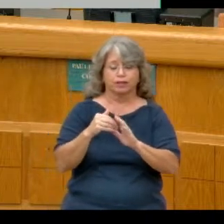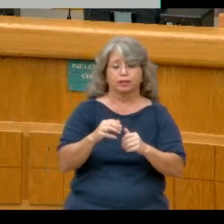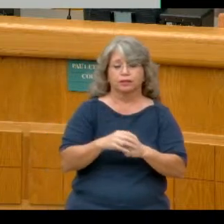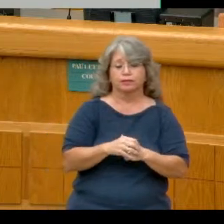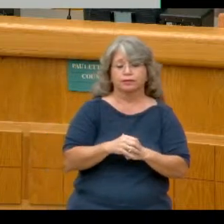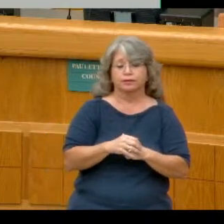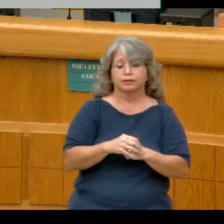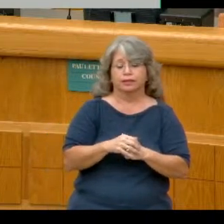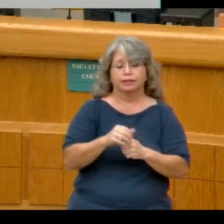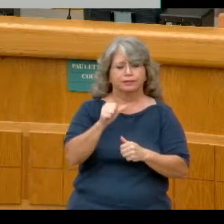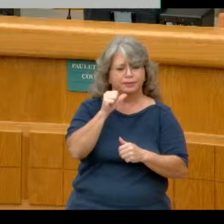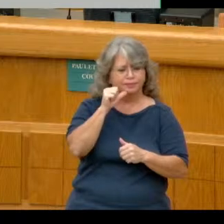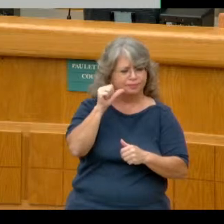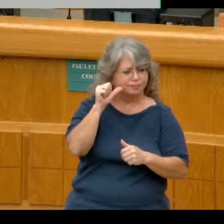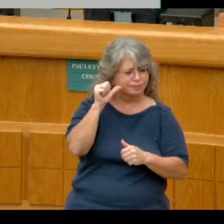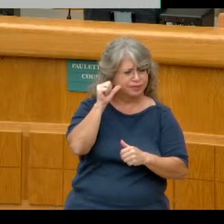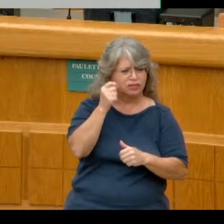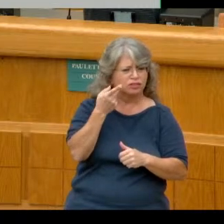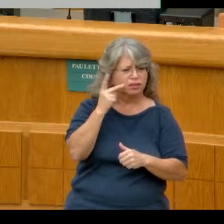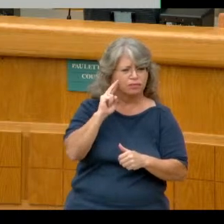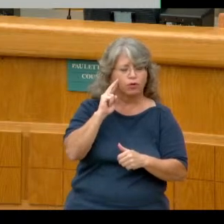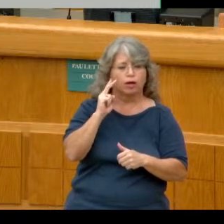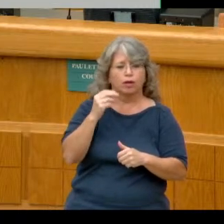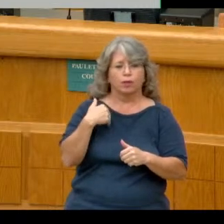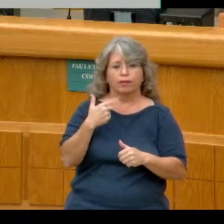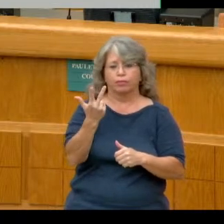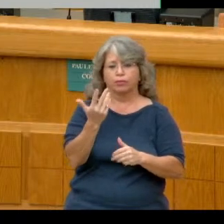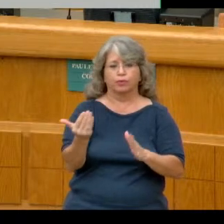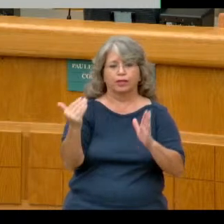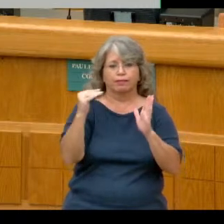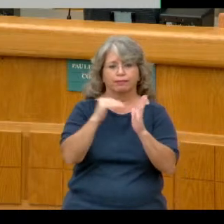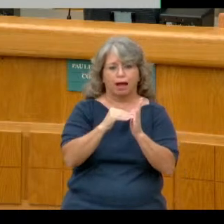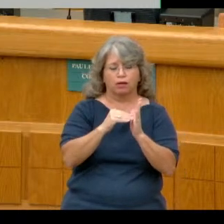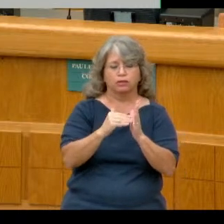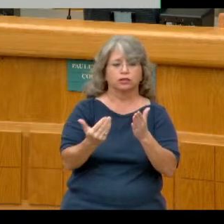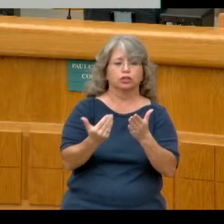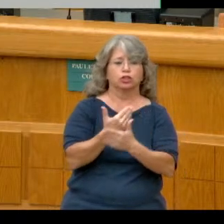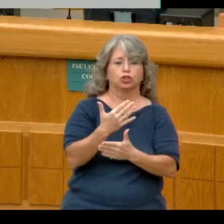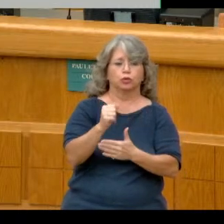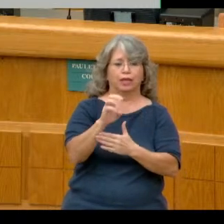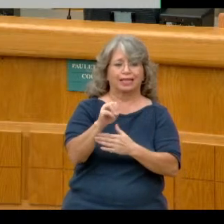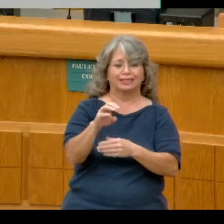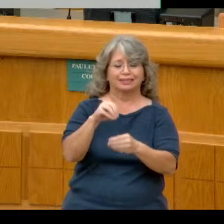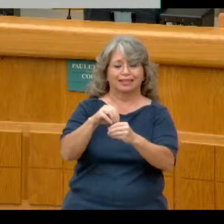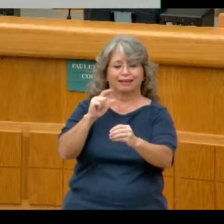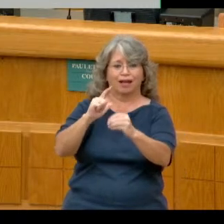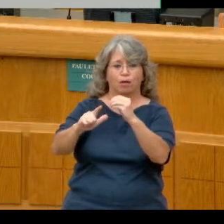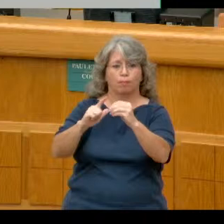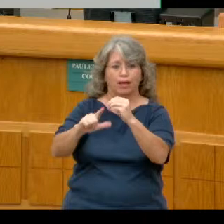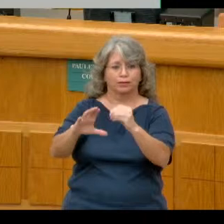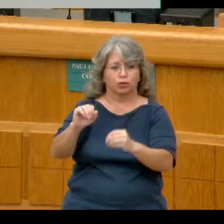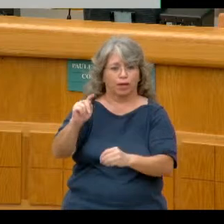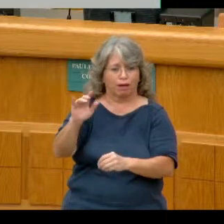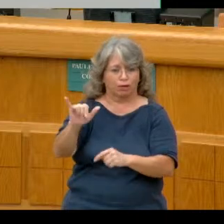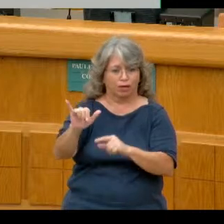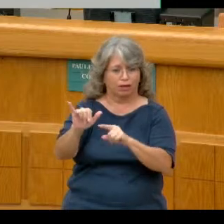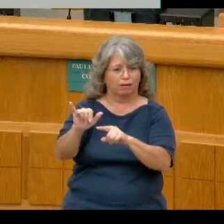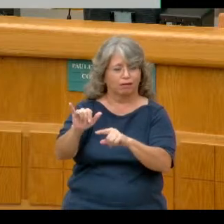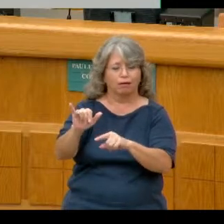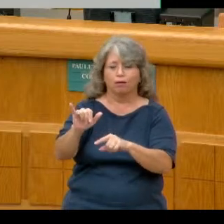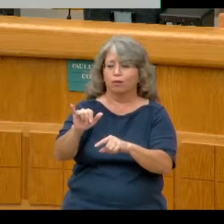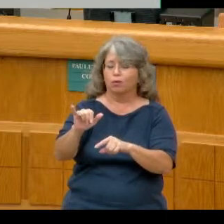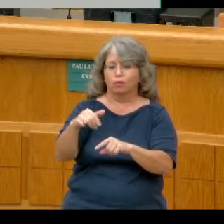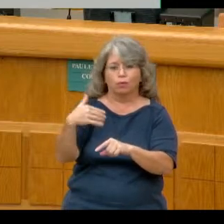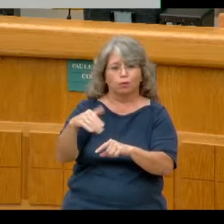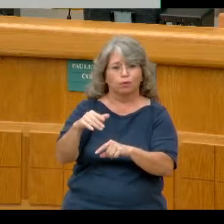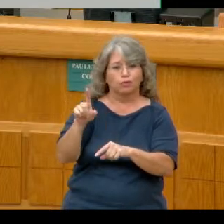Yesterday or the day before, there were 3,000 new cases of COVID-19 in El Paso County. There's only 33%